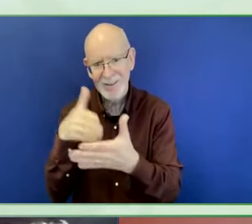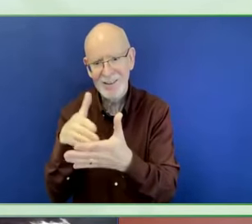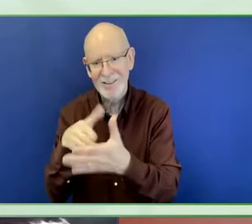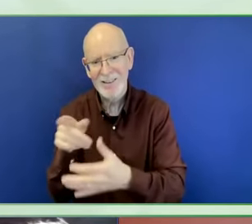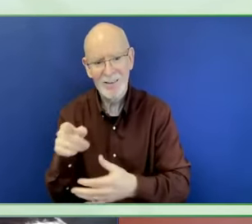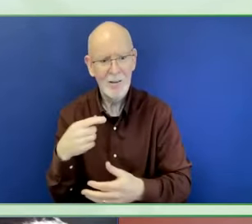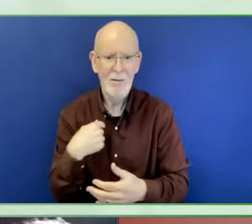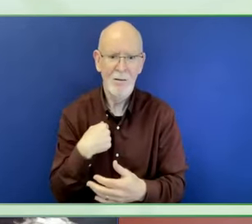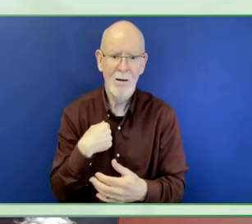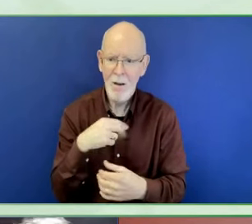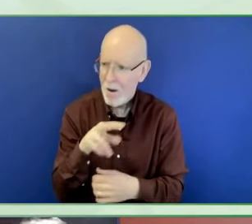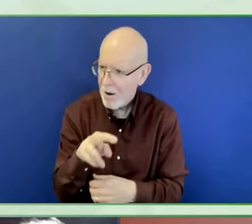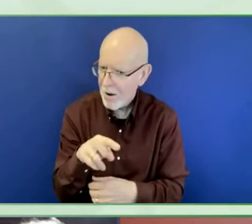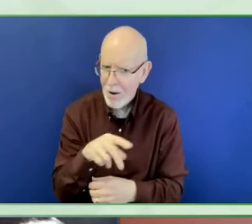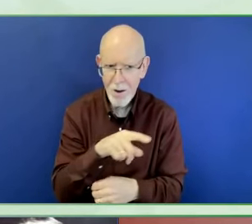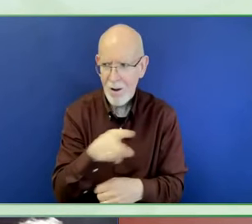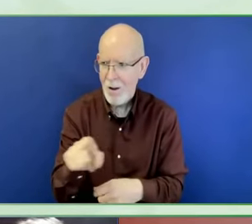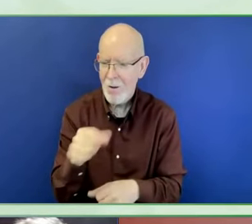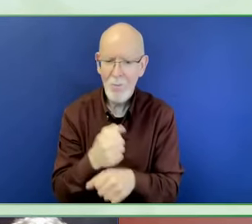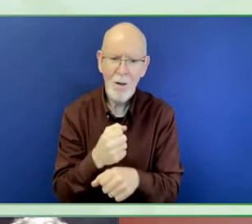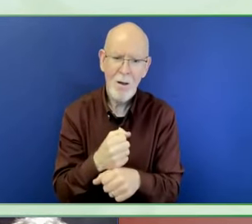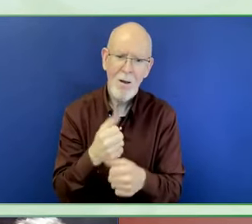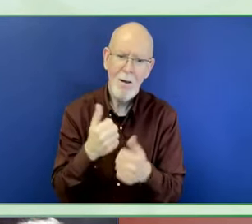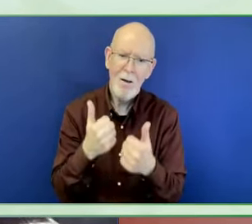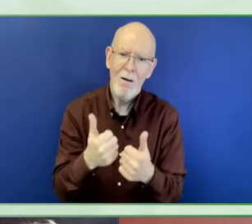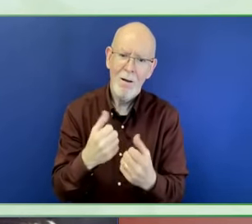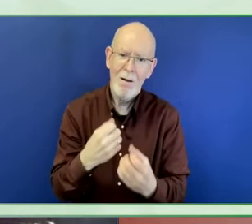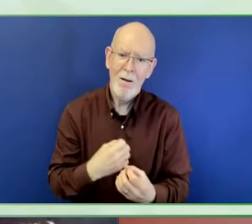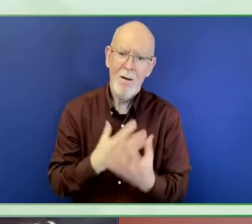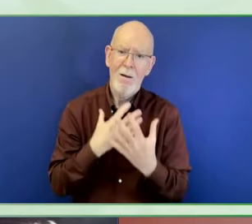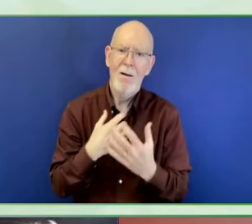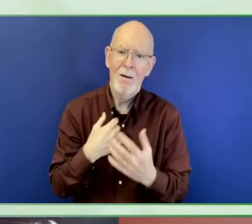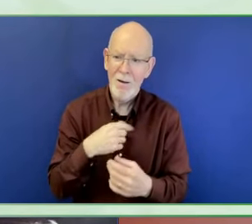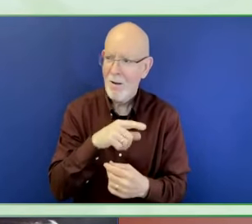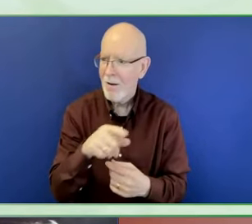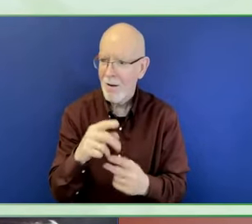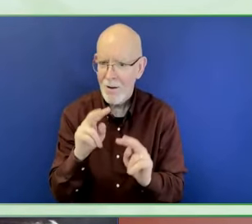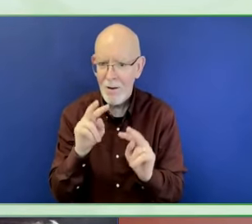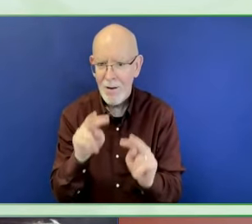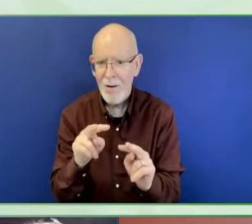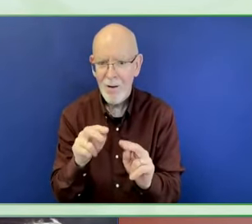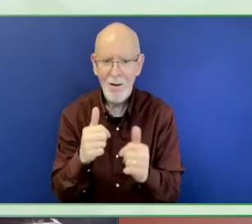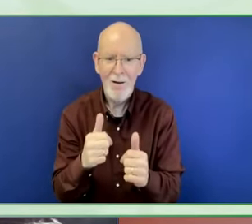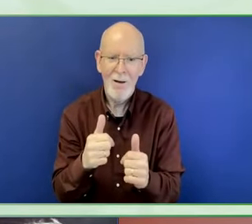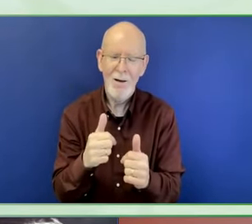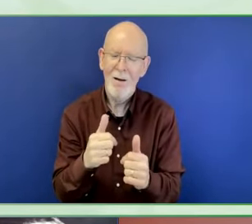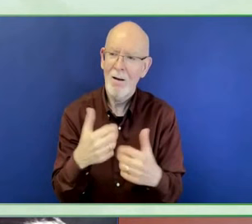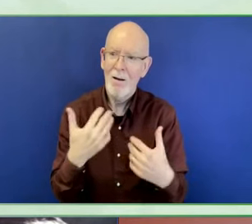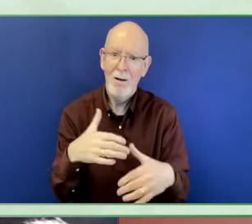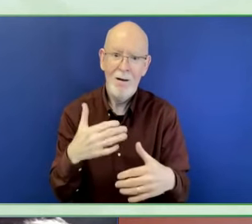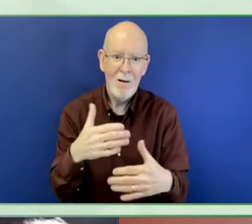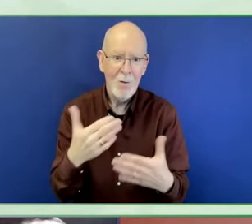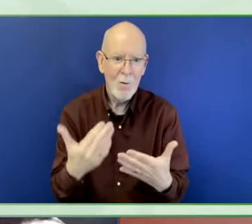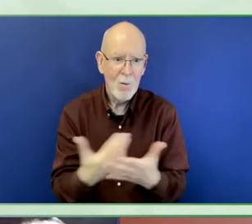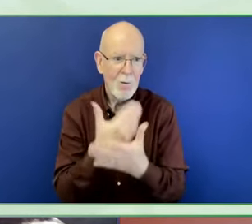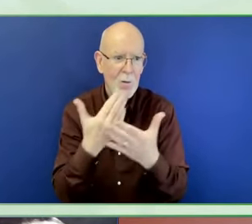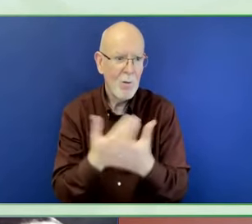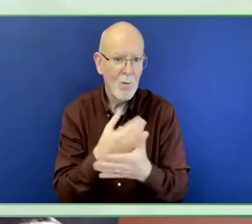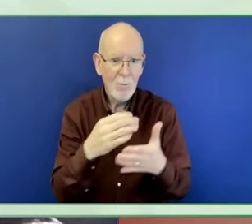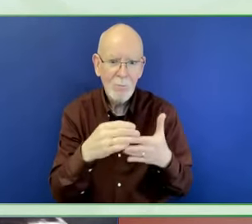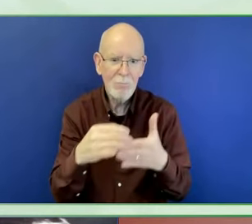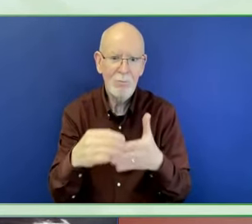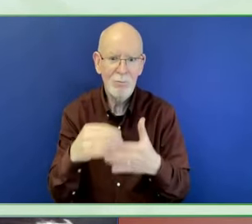many places and approaches, and I'm reflective of that